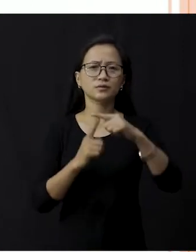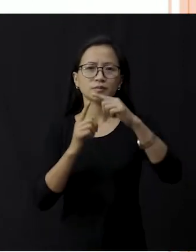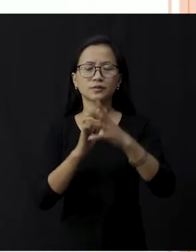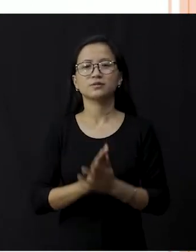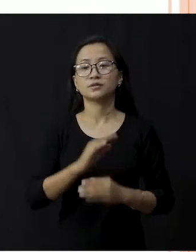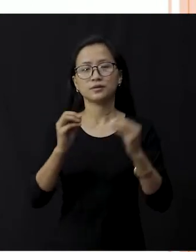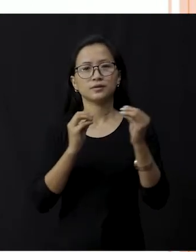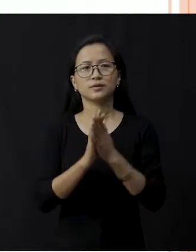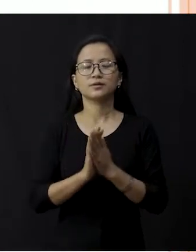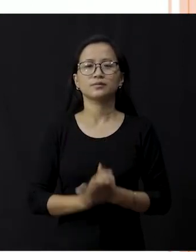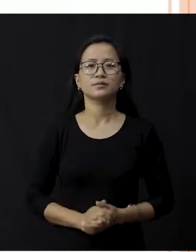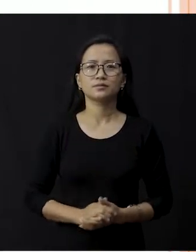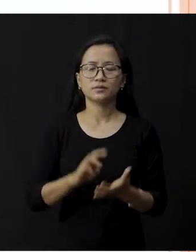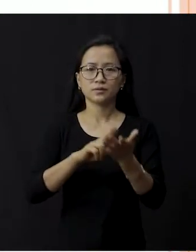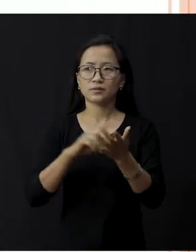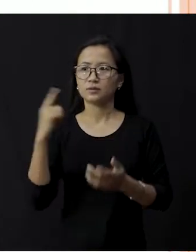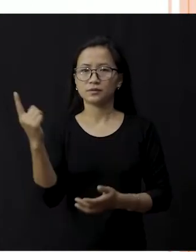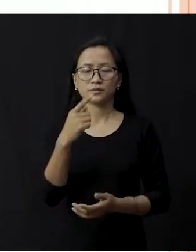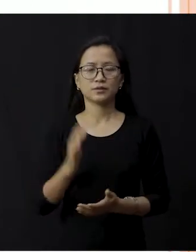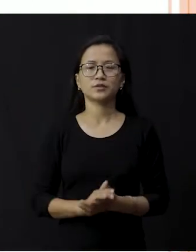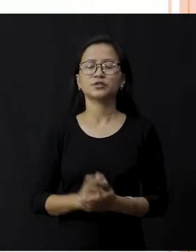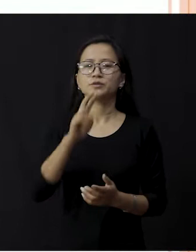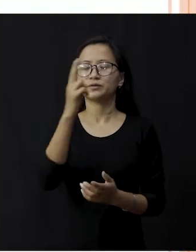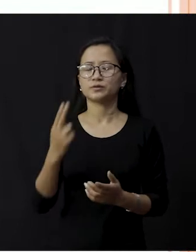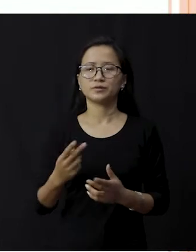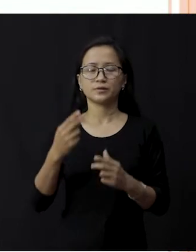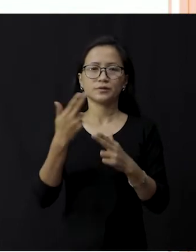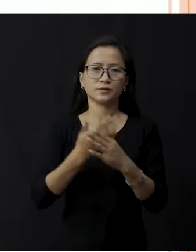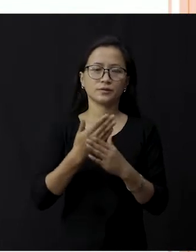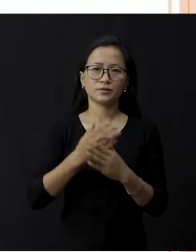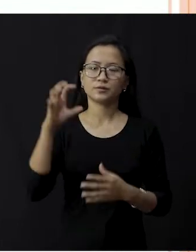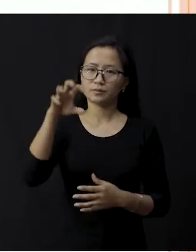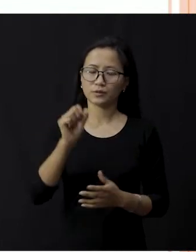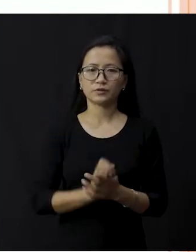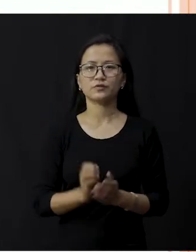is about national symbols of a country.